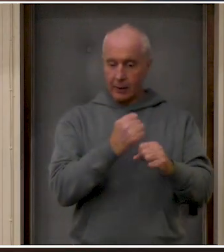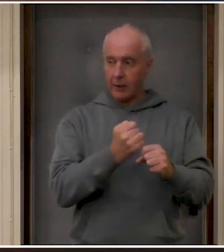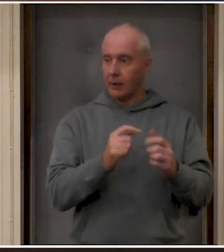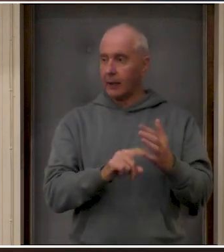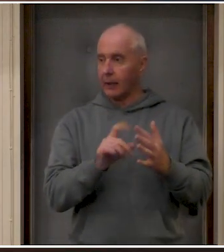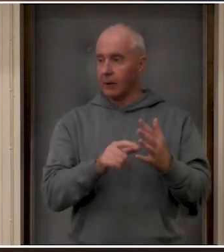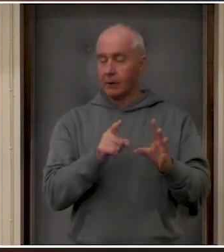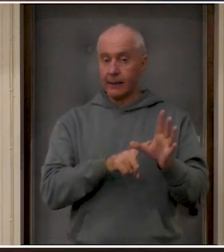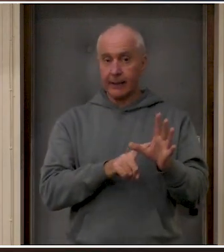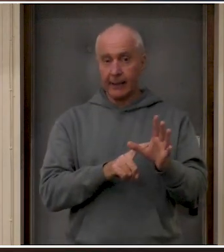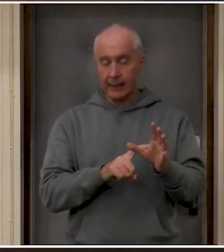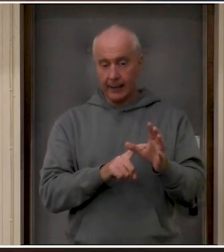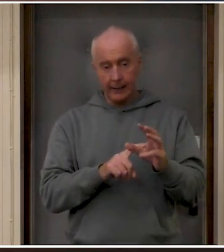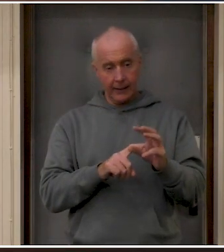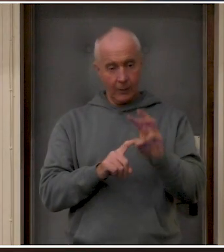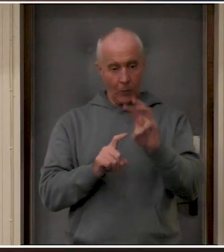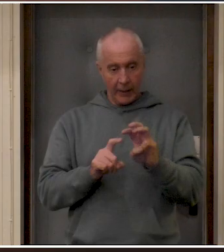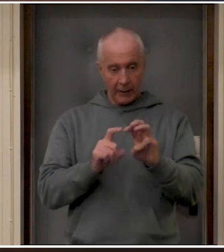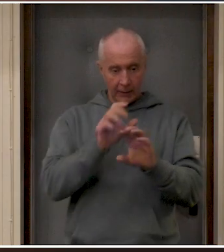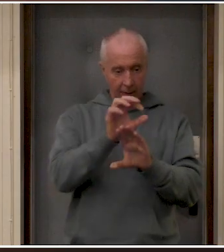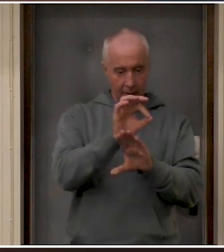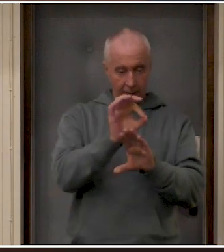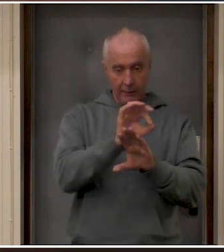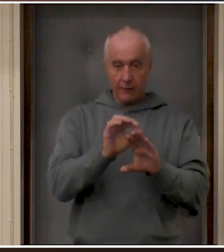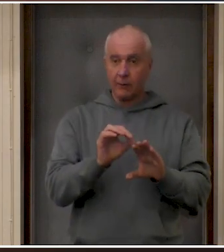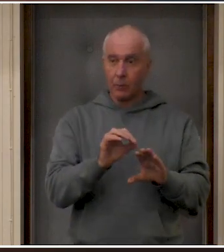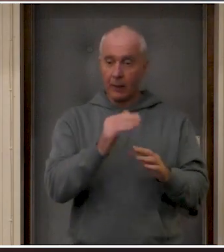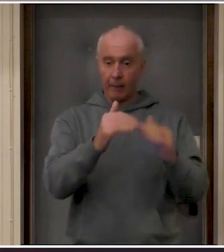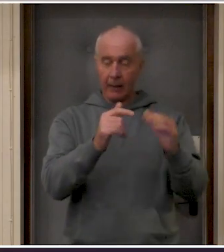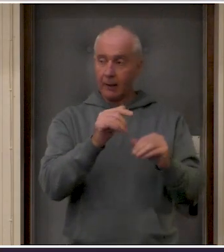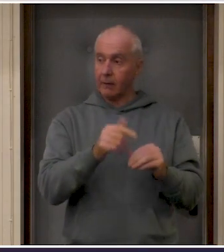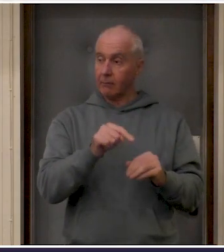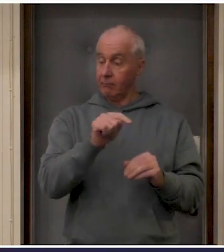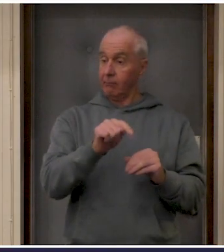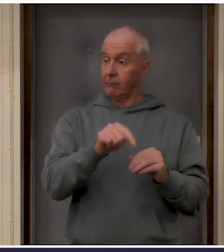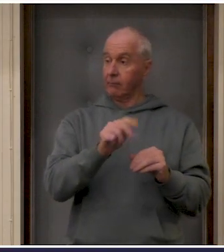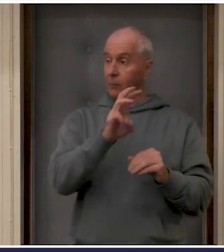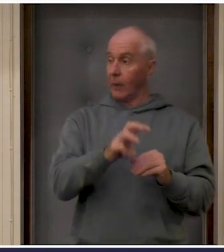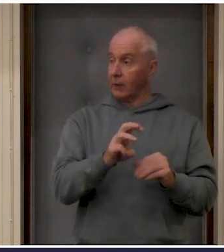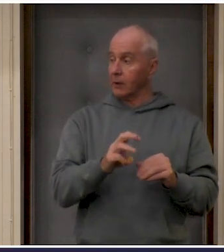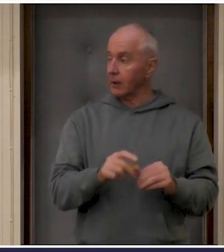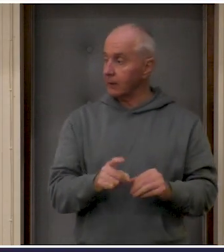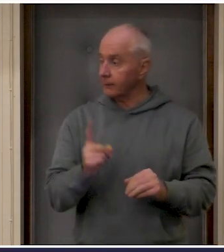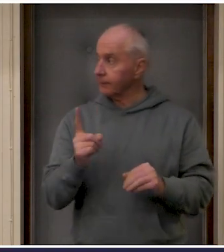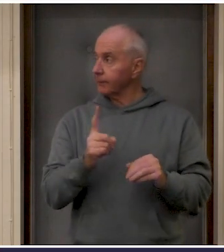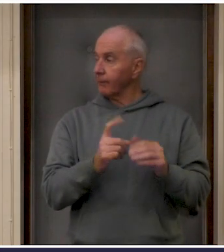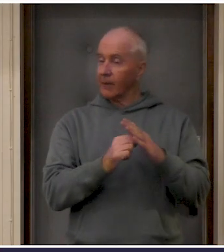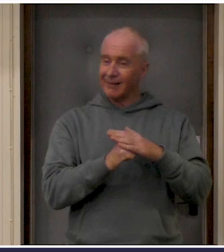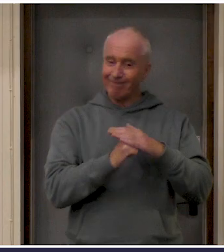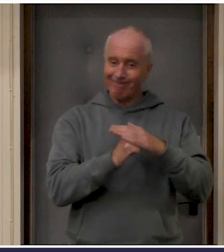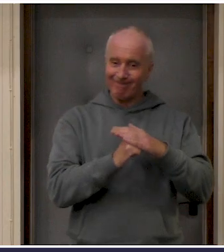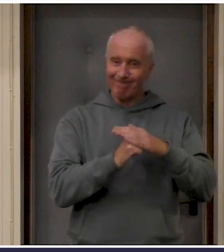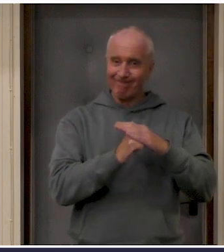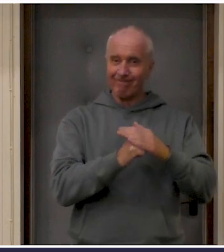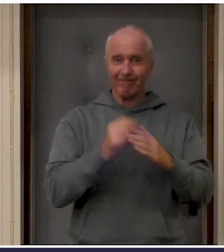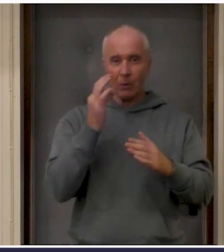week, or last week. We're going to be building the first 3 of these on Anglesey in Wales. It's pressurised water reactor,